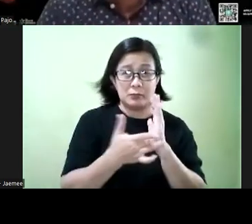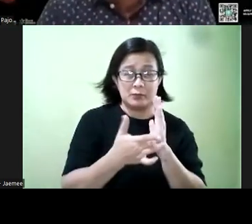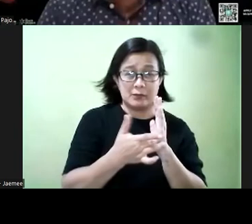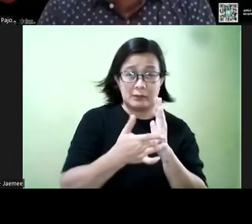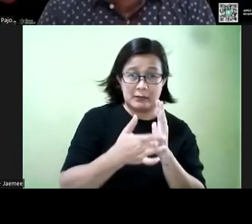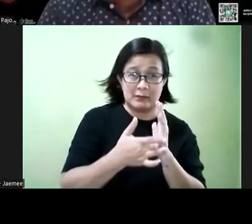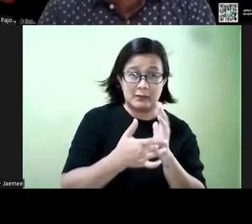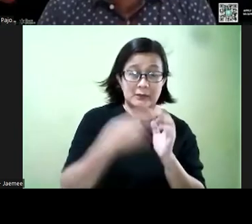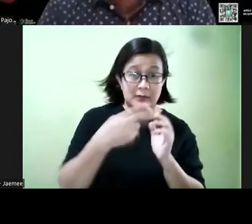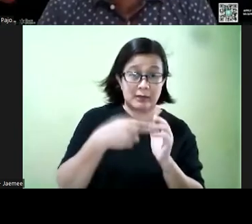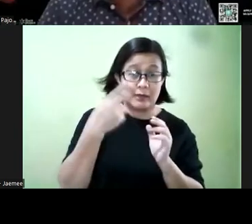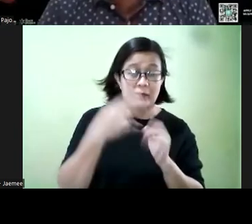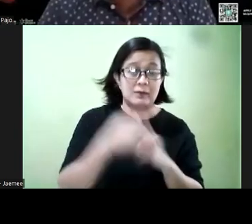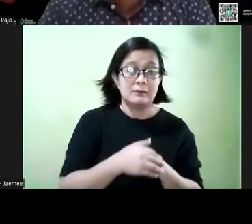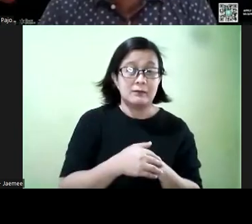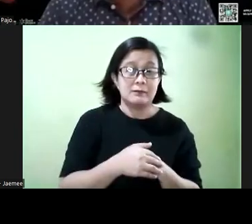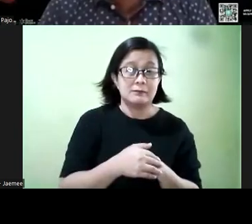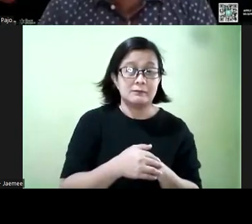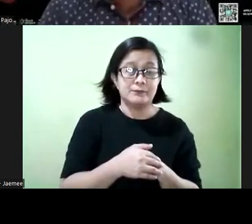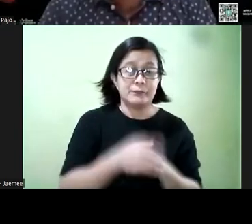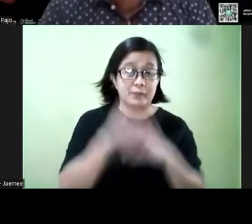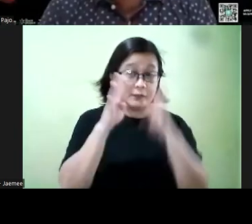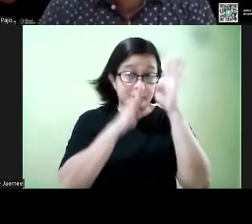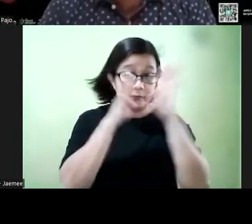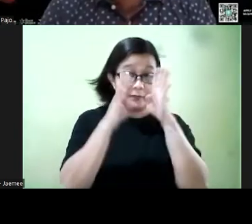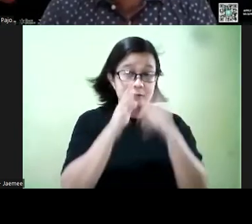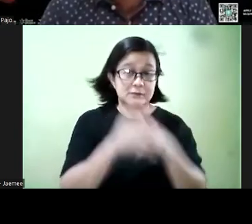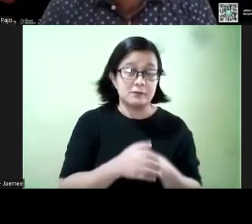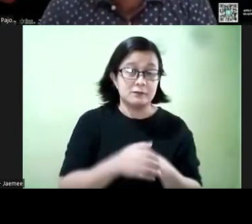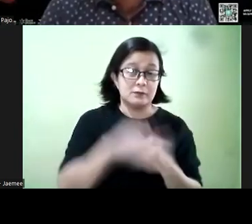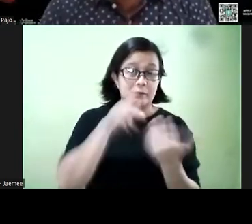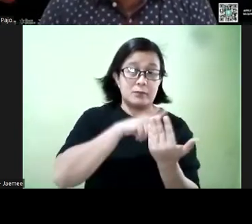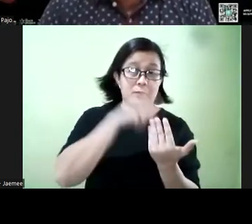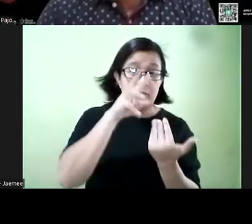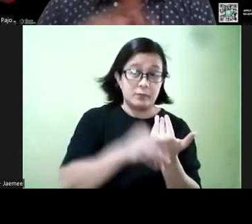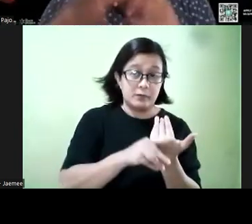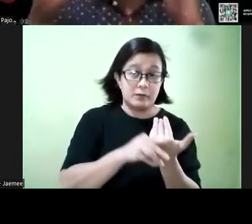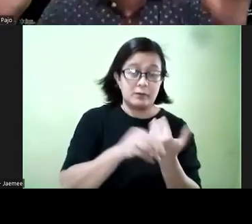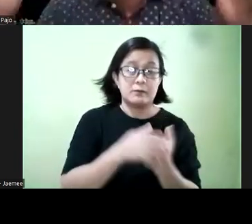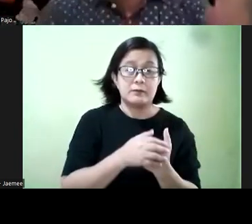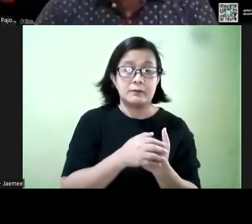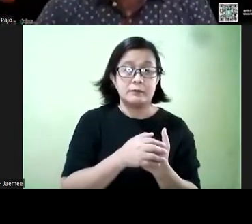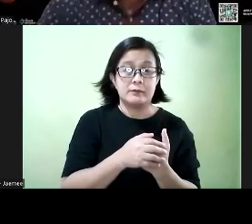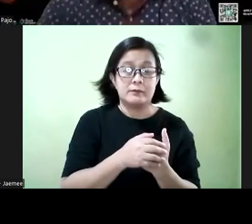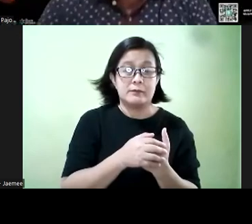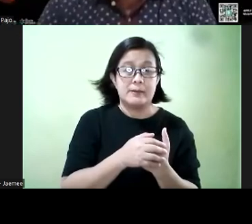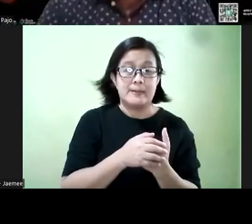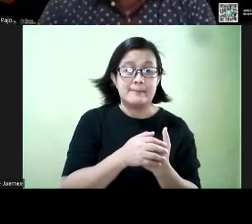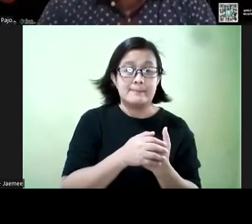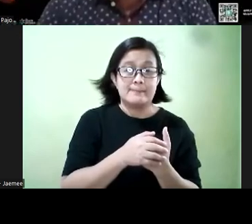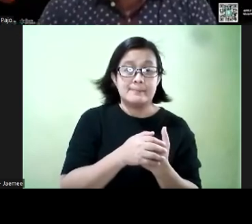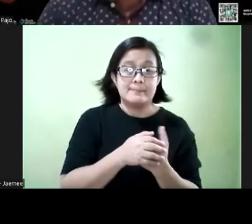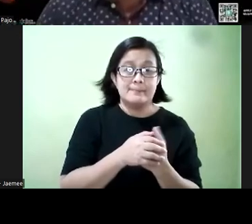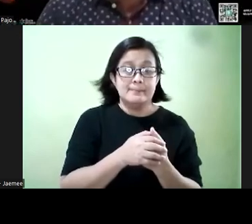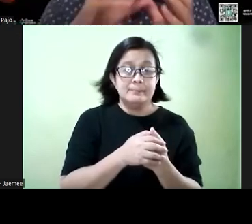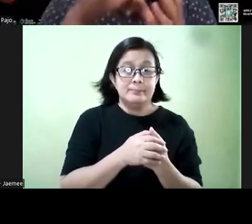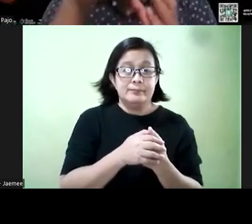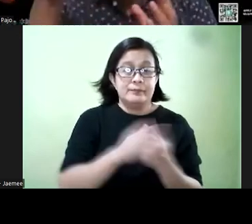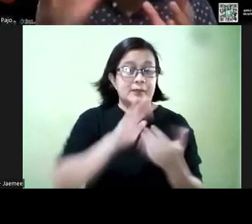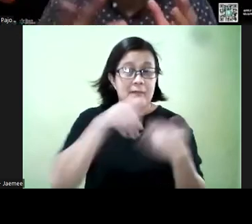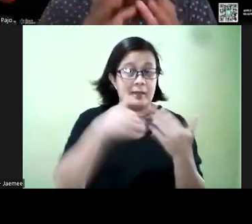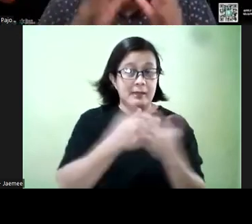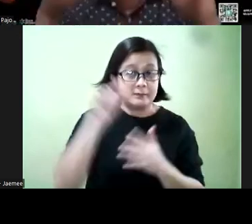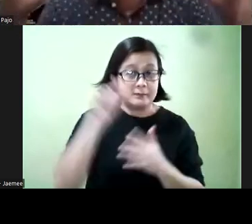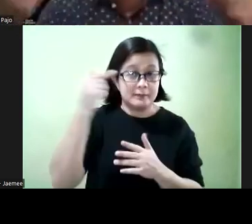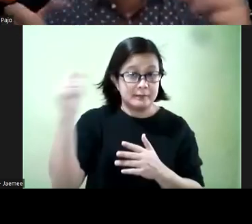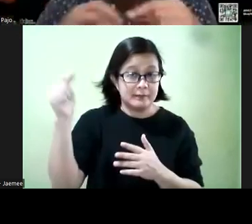although a lot of times it has some computer innovation because you want to programatize it. So for example, maybe for everything green, even the way